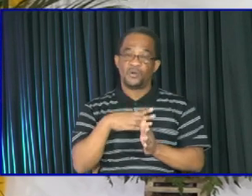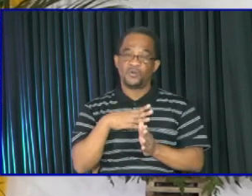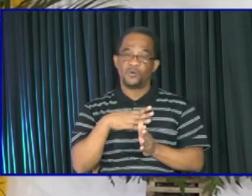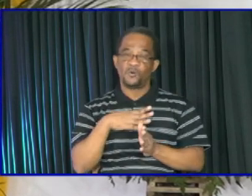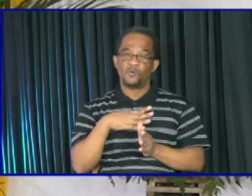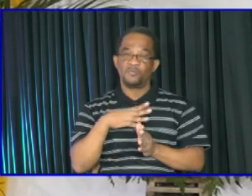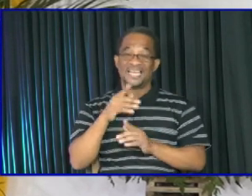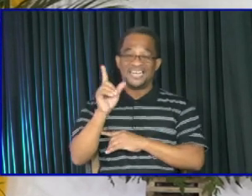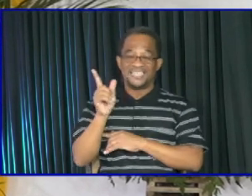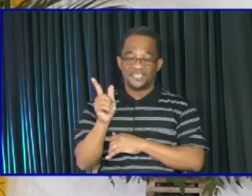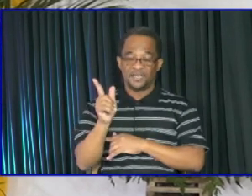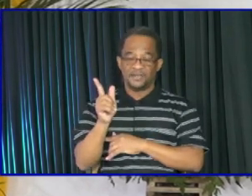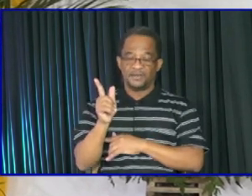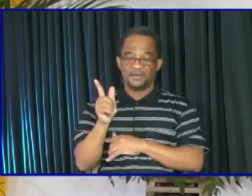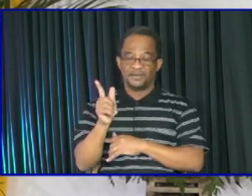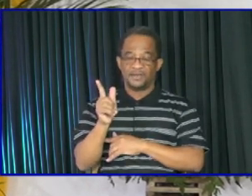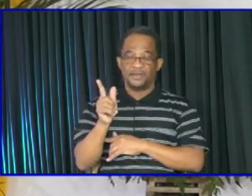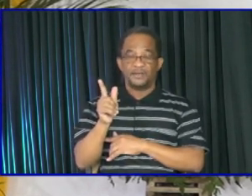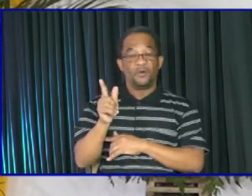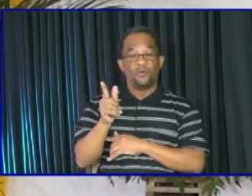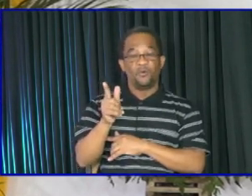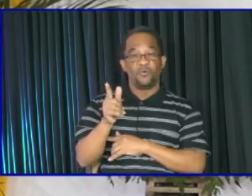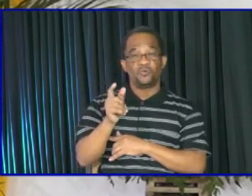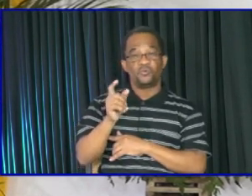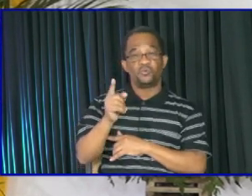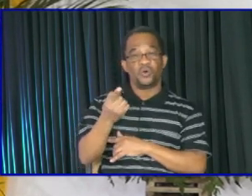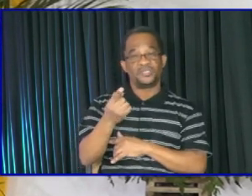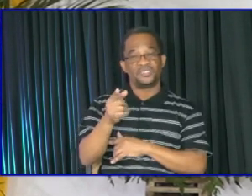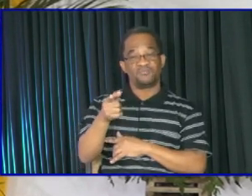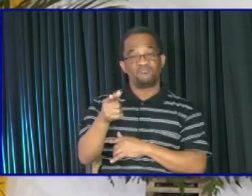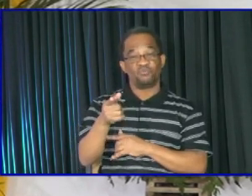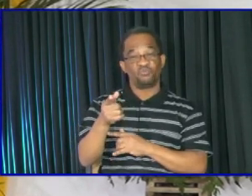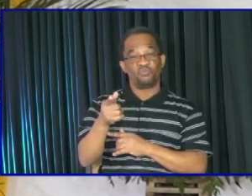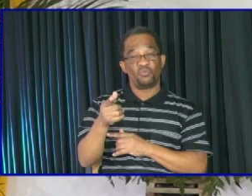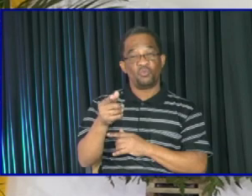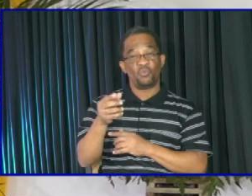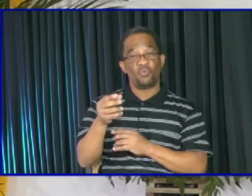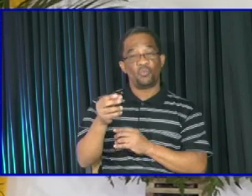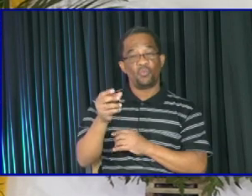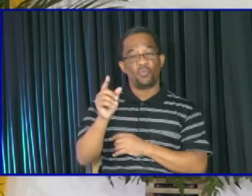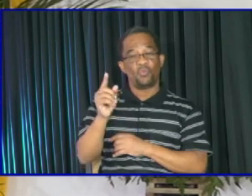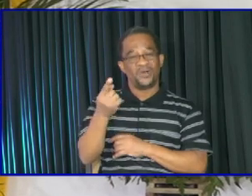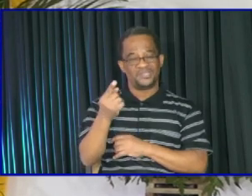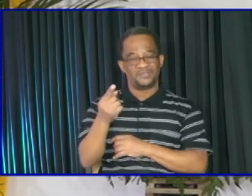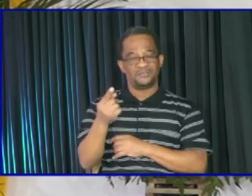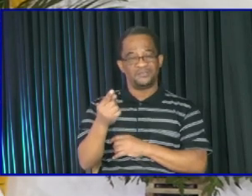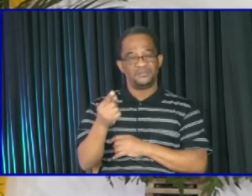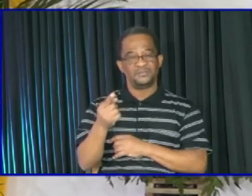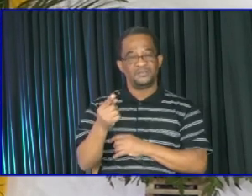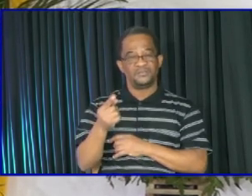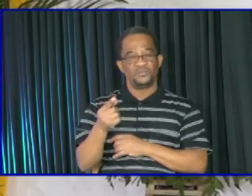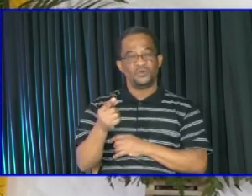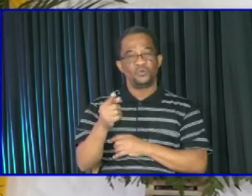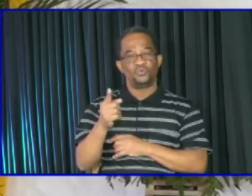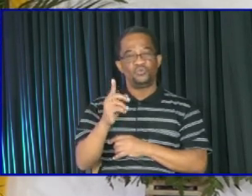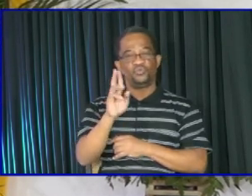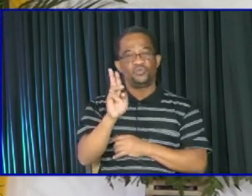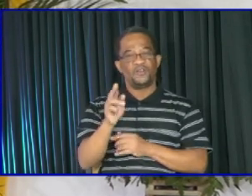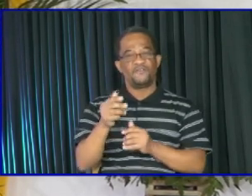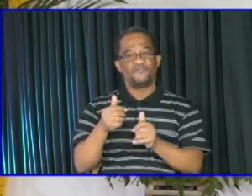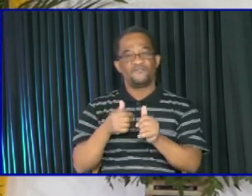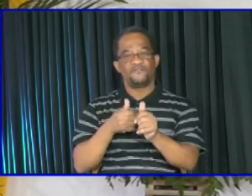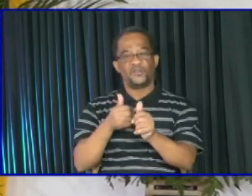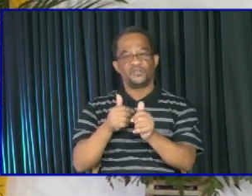Lord, but now she has decided. You, I pray, will decide to give your all to Jesus. So we have